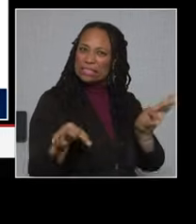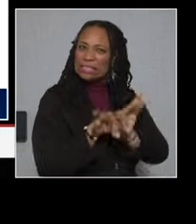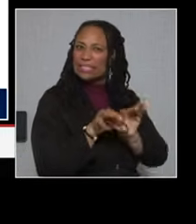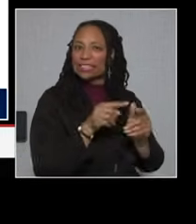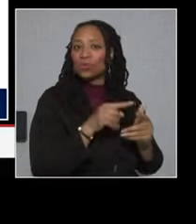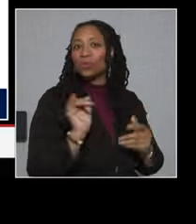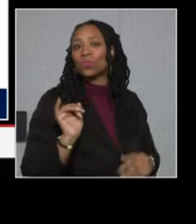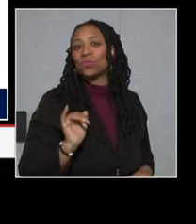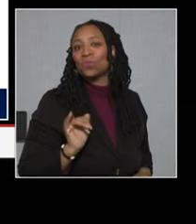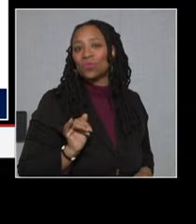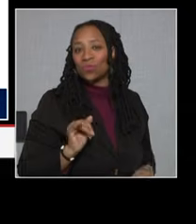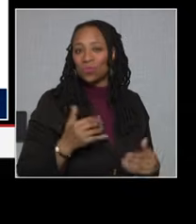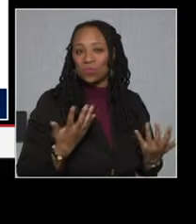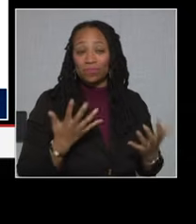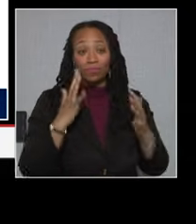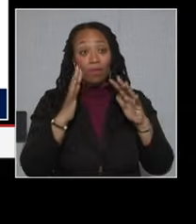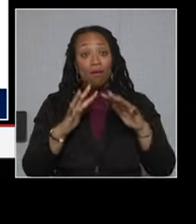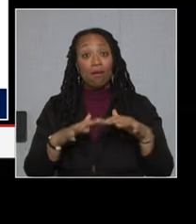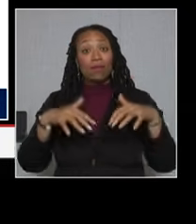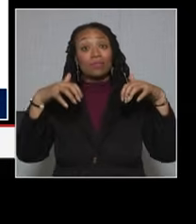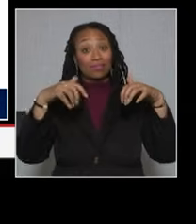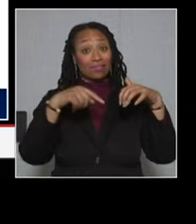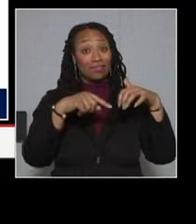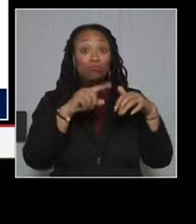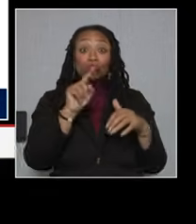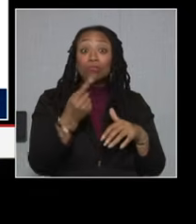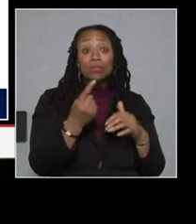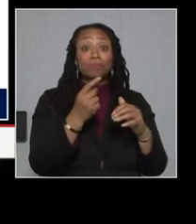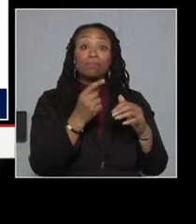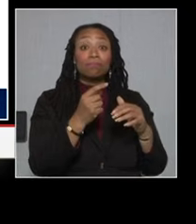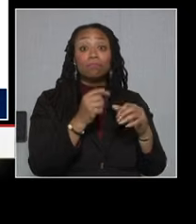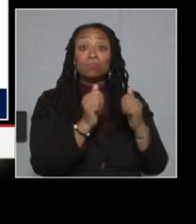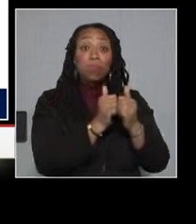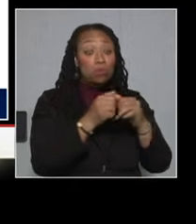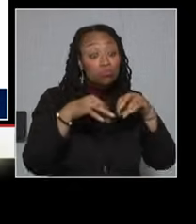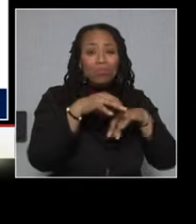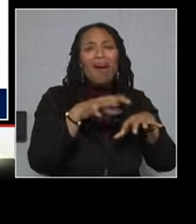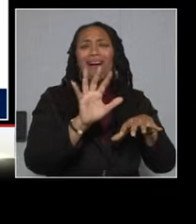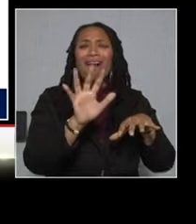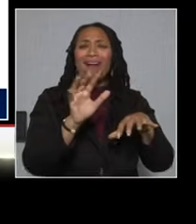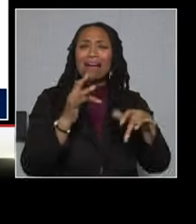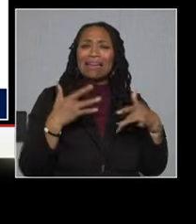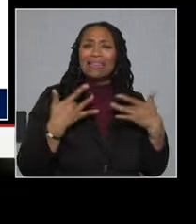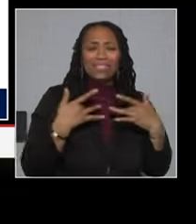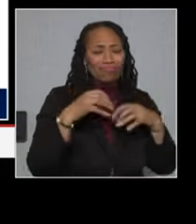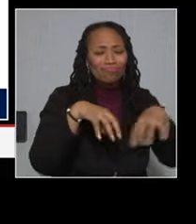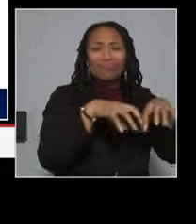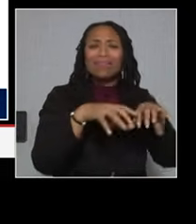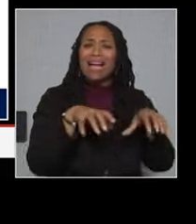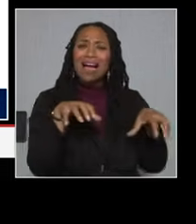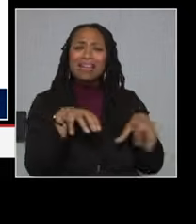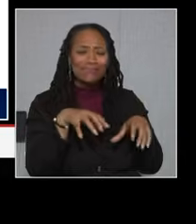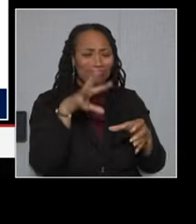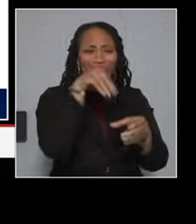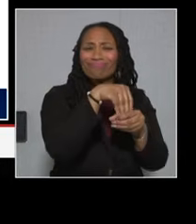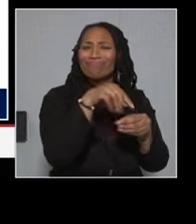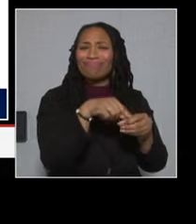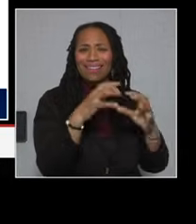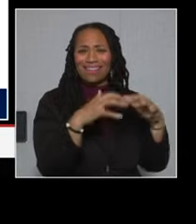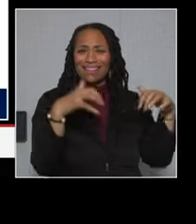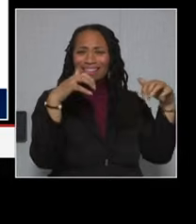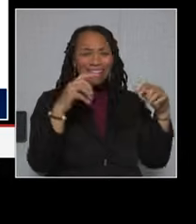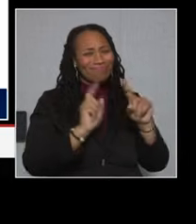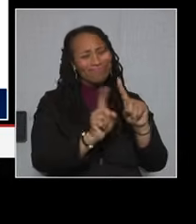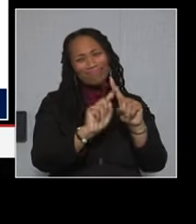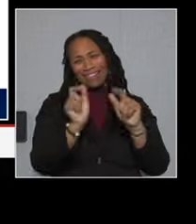And so when we think about what the opportunity for a sports arena is to transform an entire neighborhood, we've done